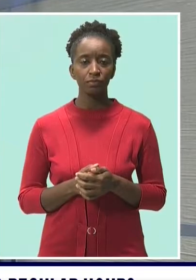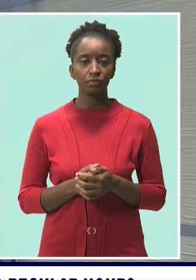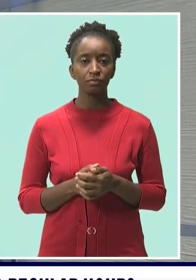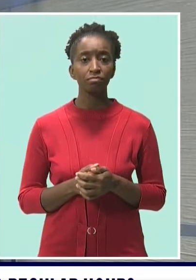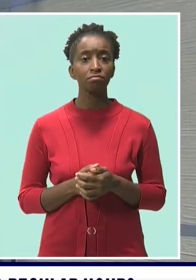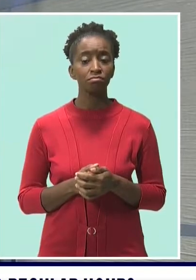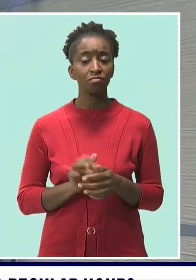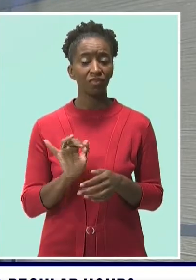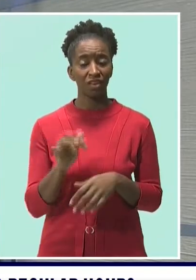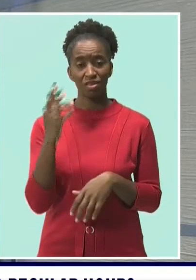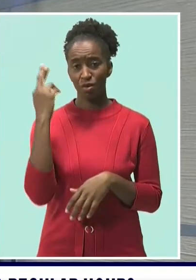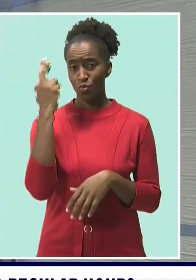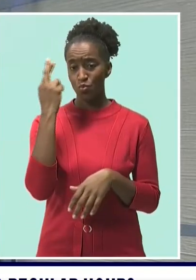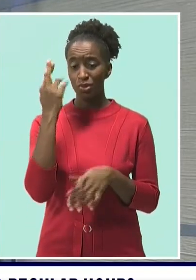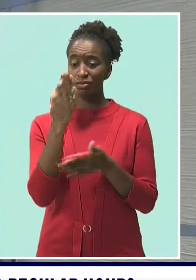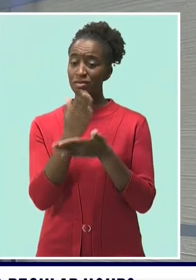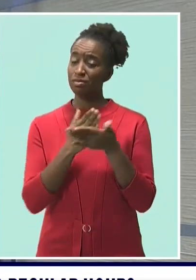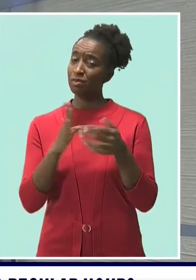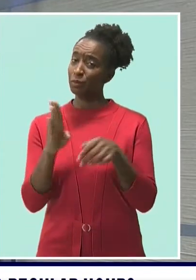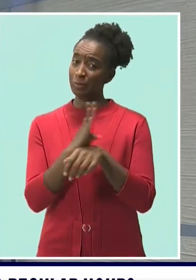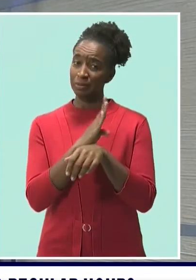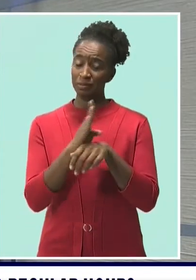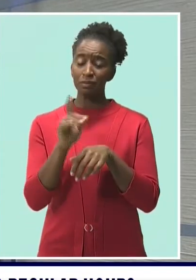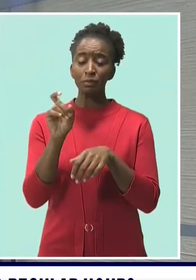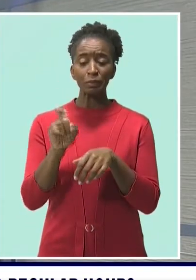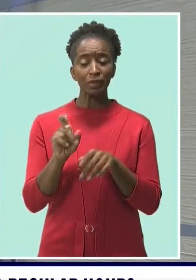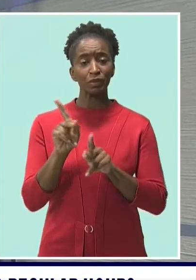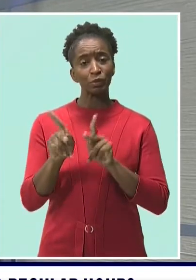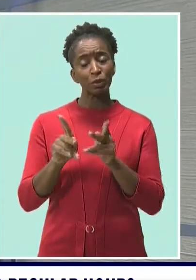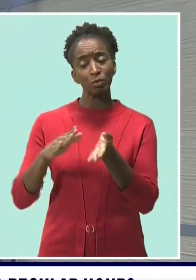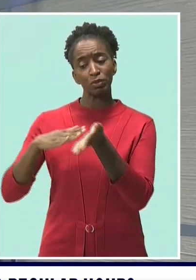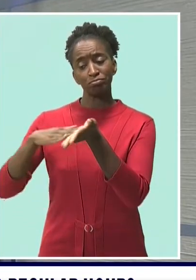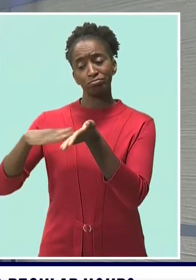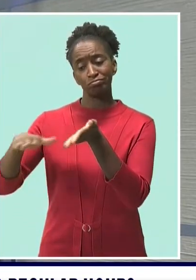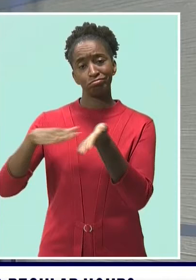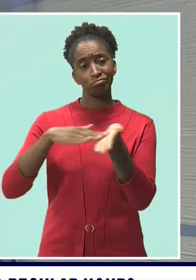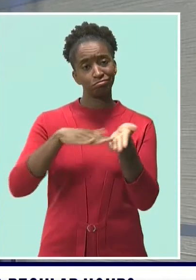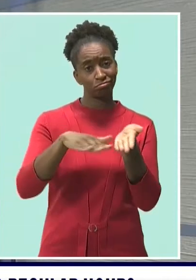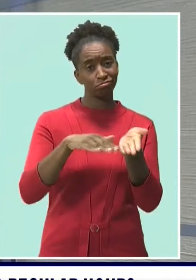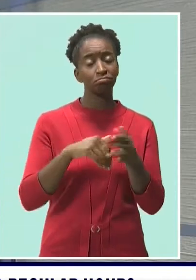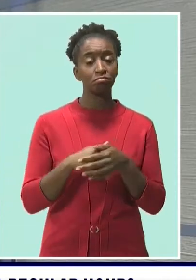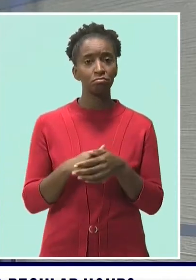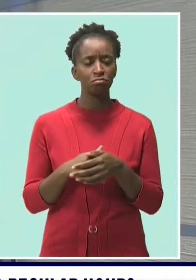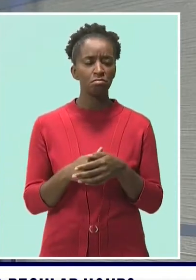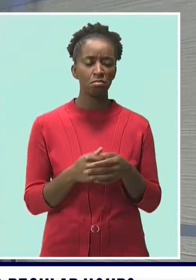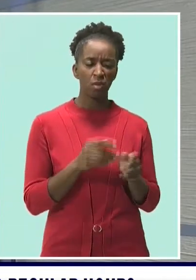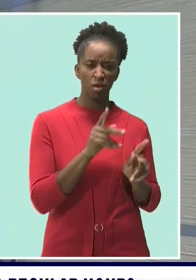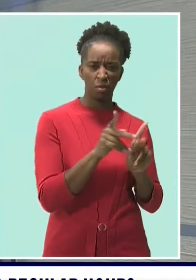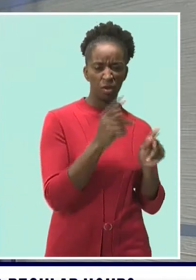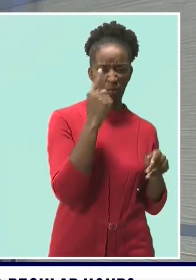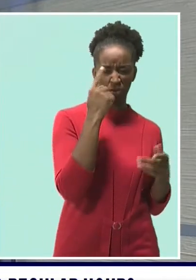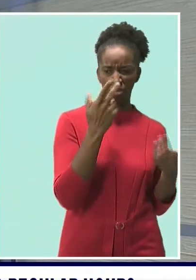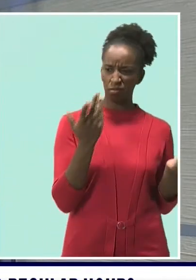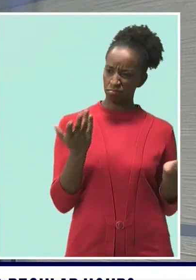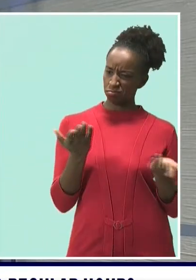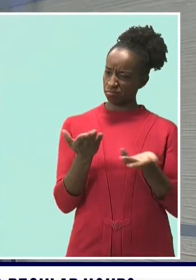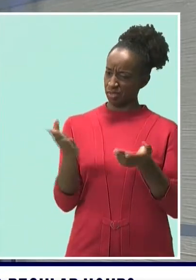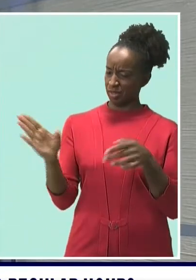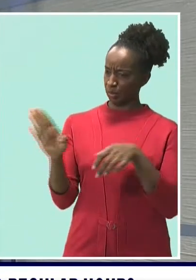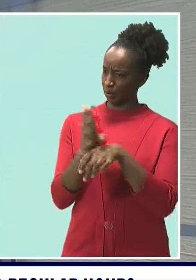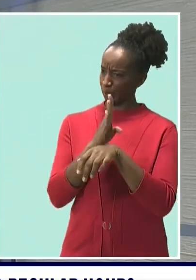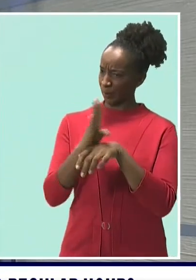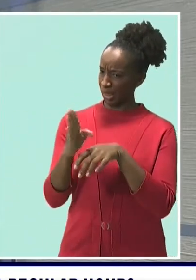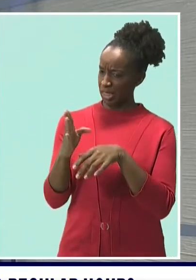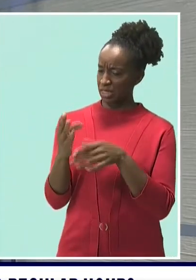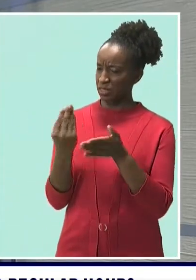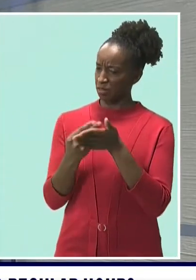why some companies have had to lay off staff, even though some members of the public may believe the companies have been profiting from what appears to be